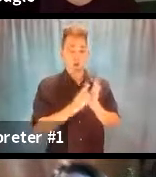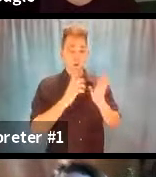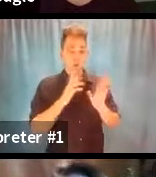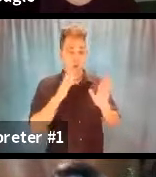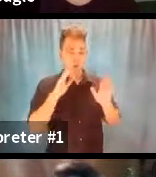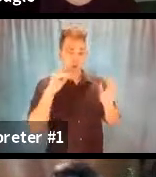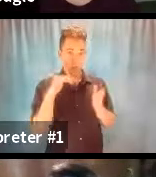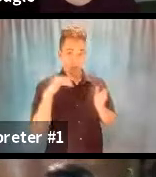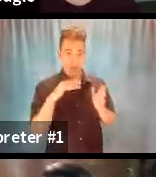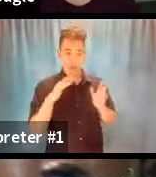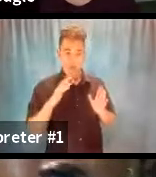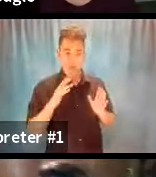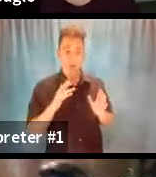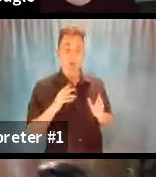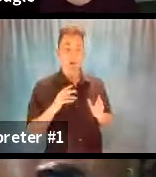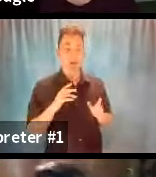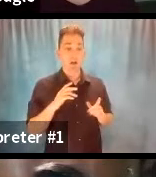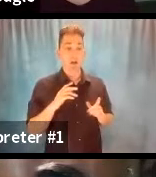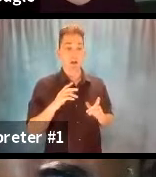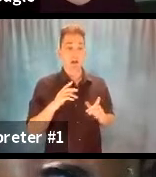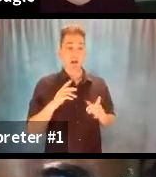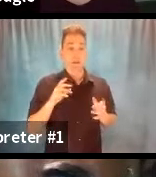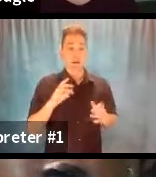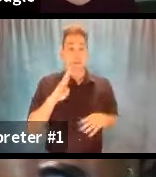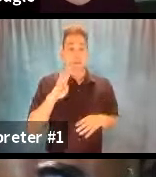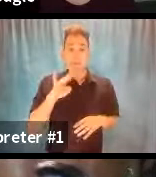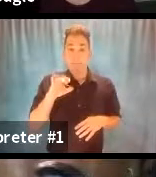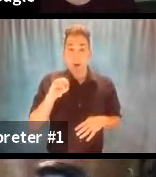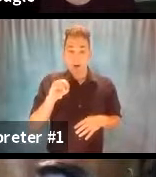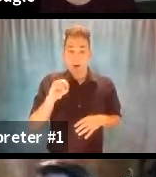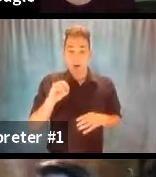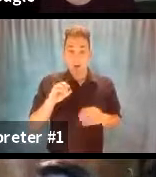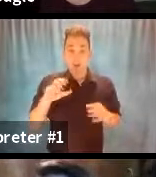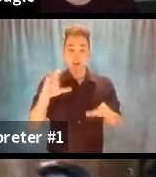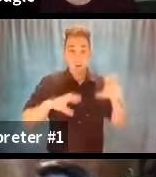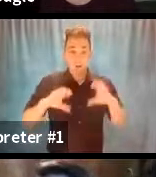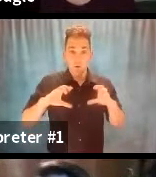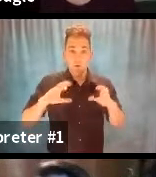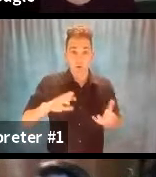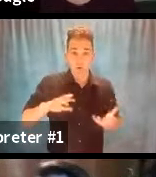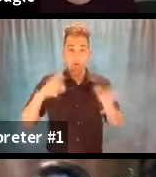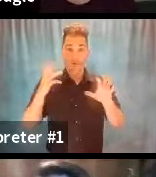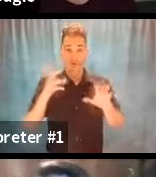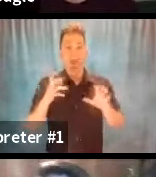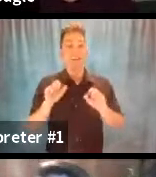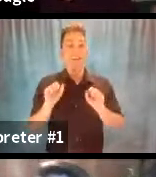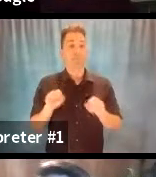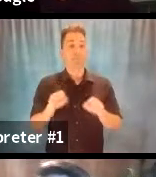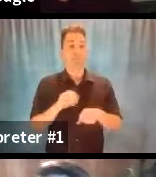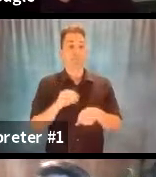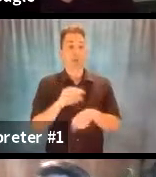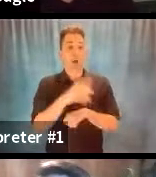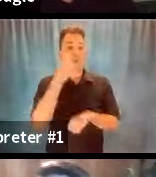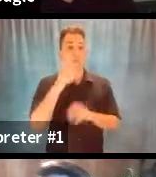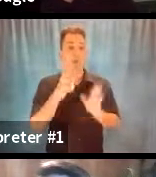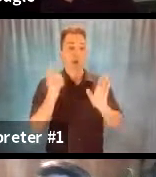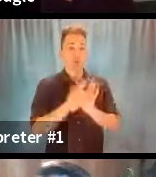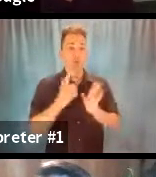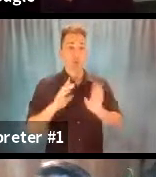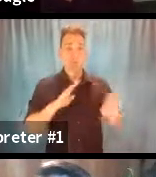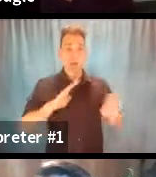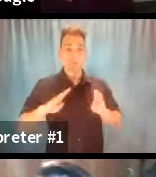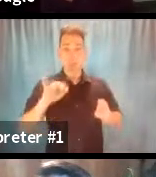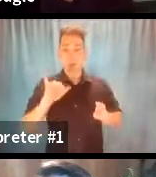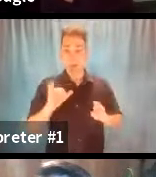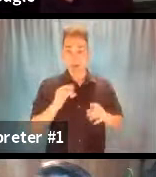ignored disturbed biochemical functioning as a possible cause of criminal behavior. Like alcohol or